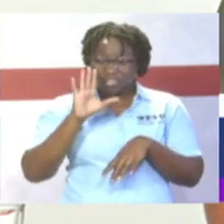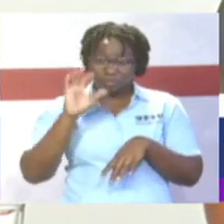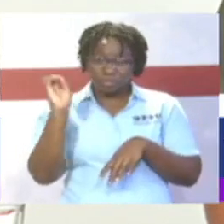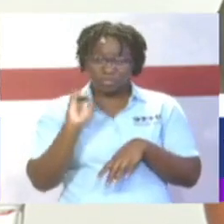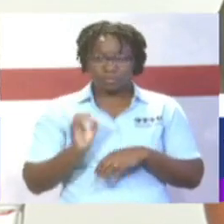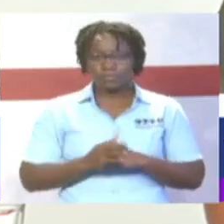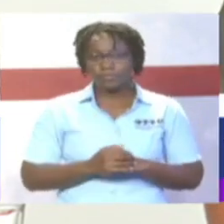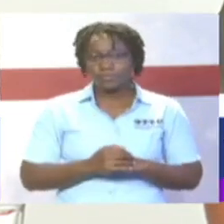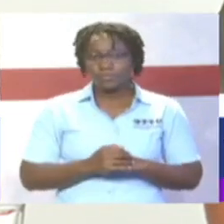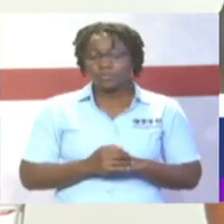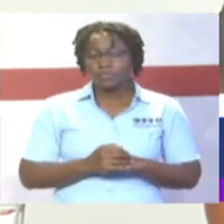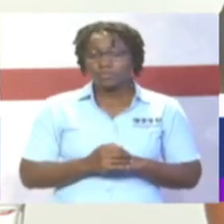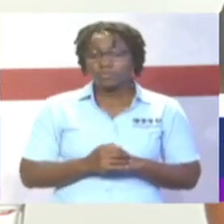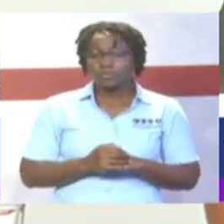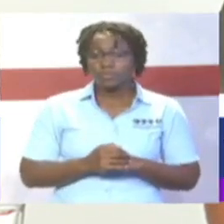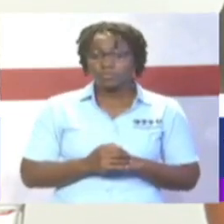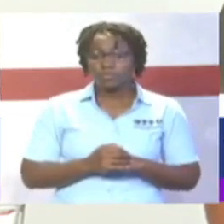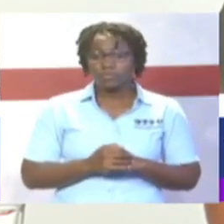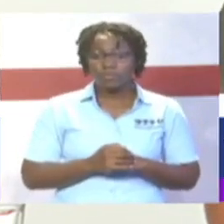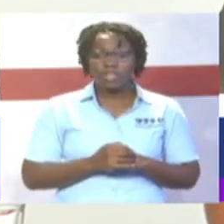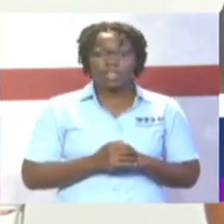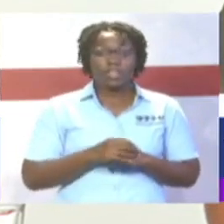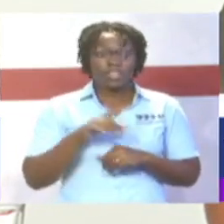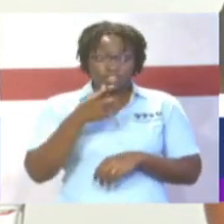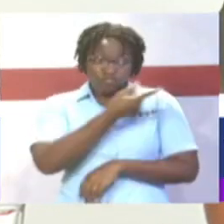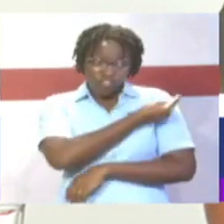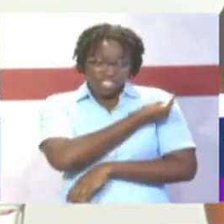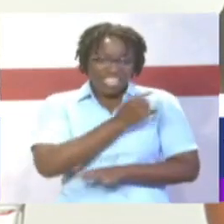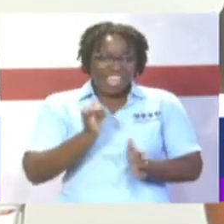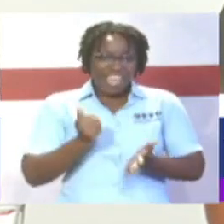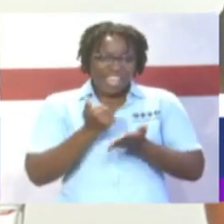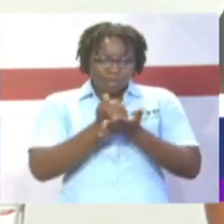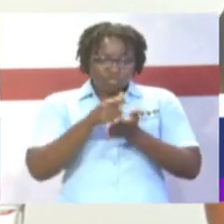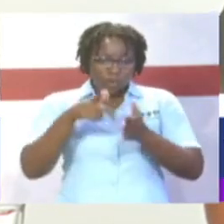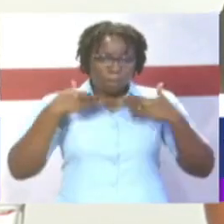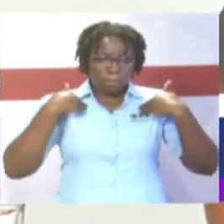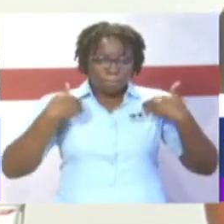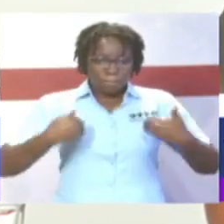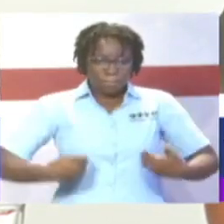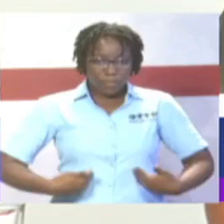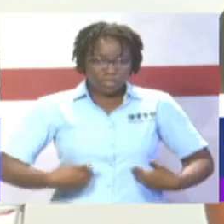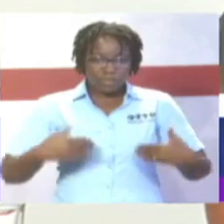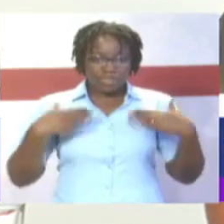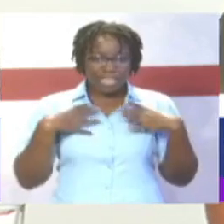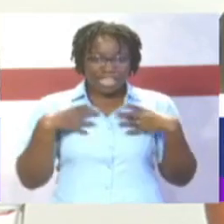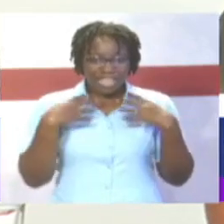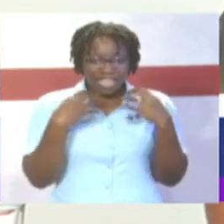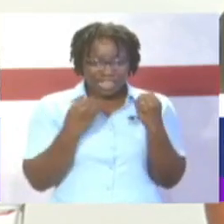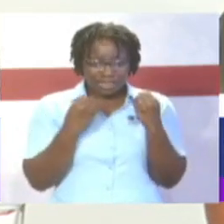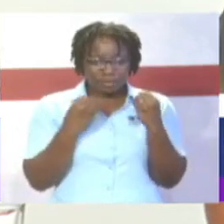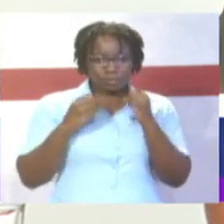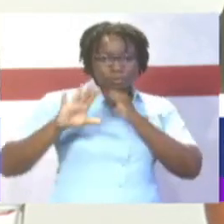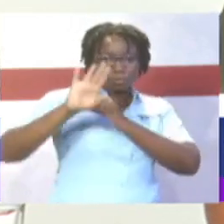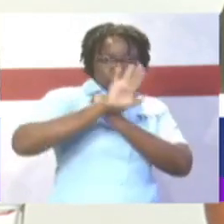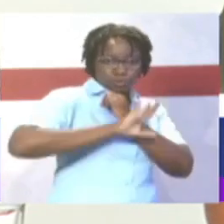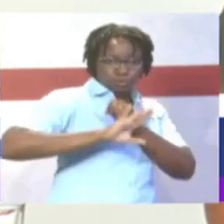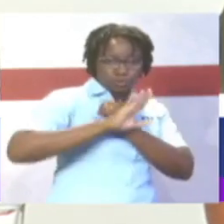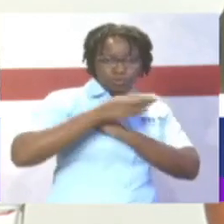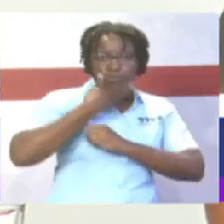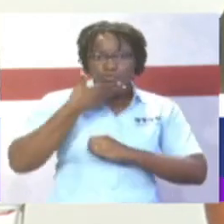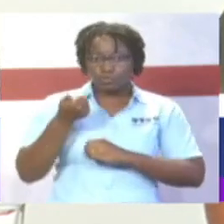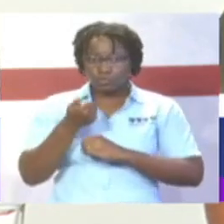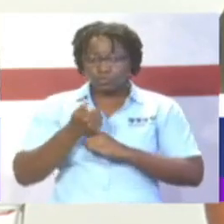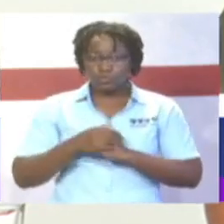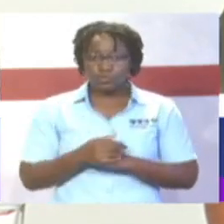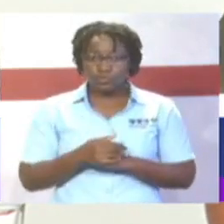and therefore allows your immune system to be ready and waiting, and therefore much more effective in fighting and clearing the virus from your body. The vaccine